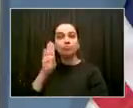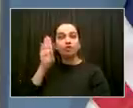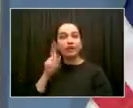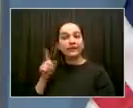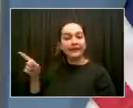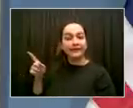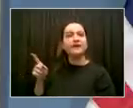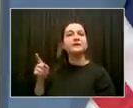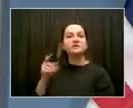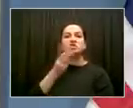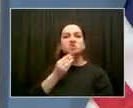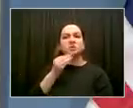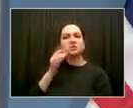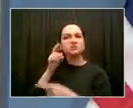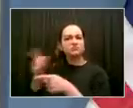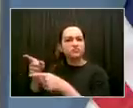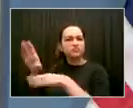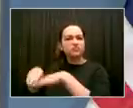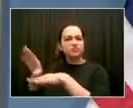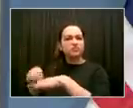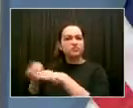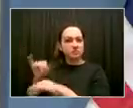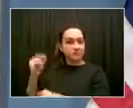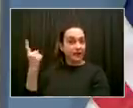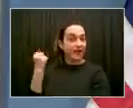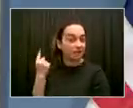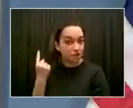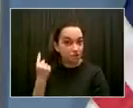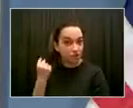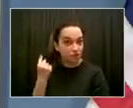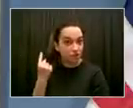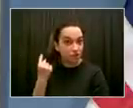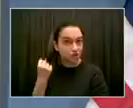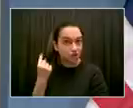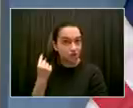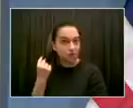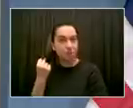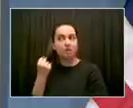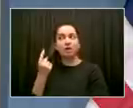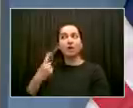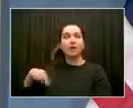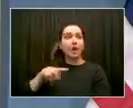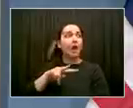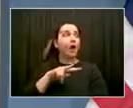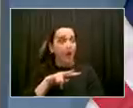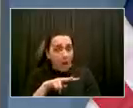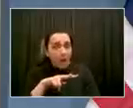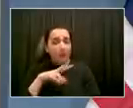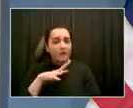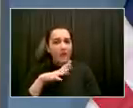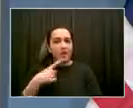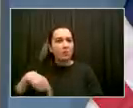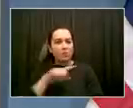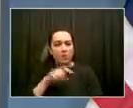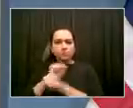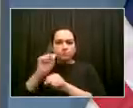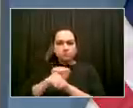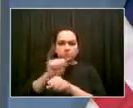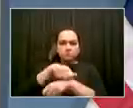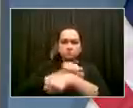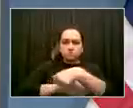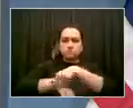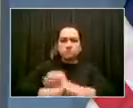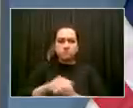closely with the community. We did a lot of work on the investigative side, the outreach side. And we also talked about how can technology help